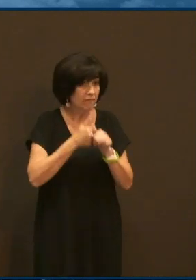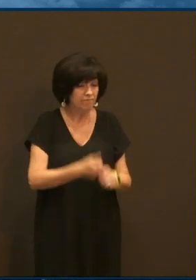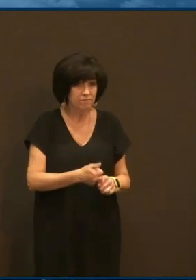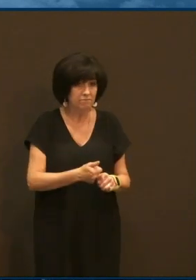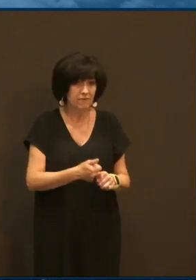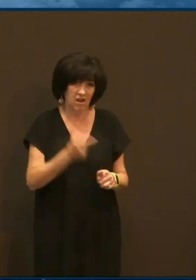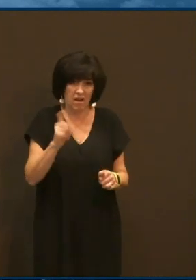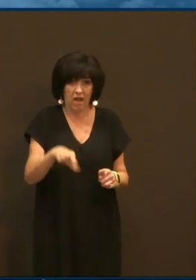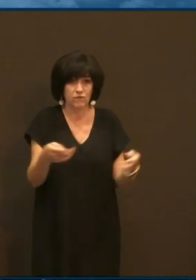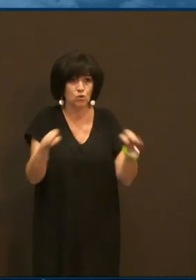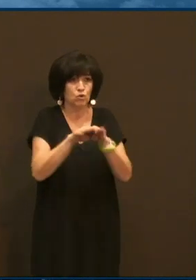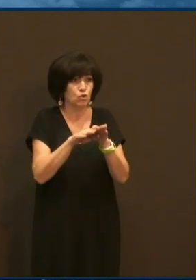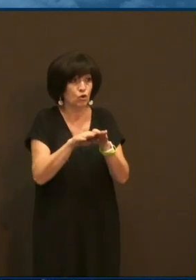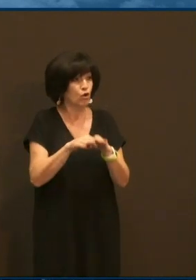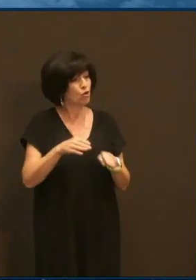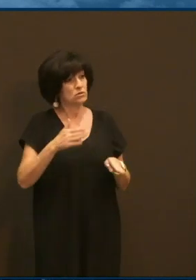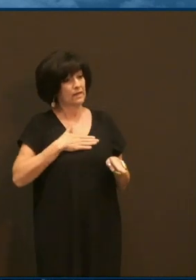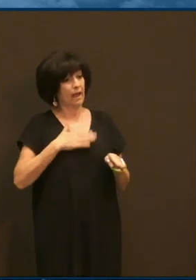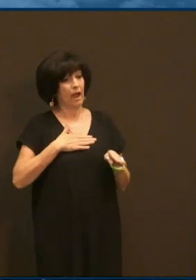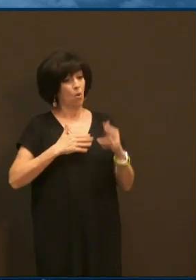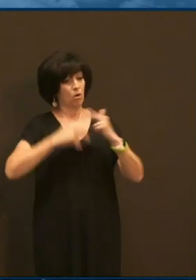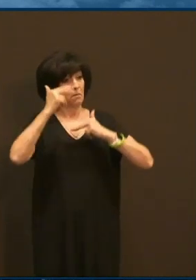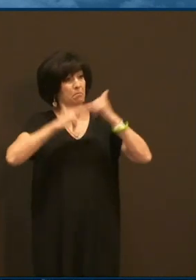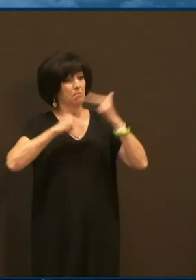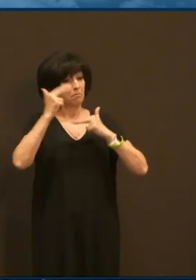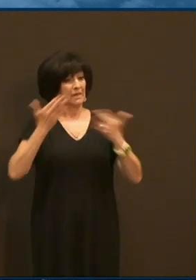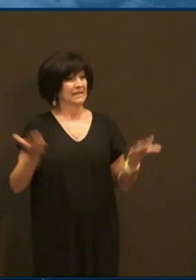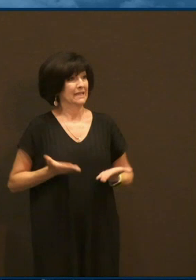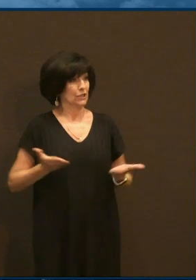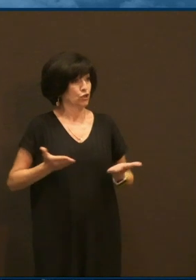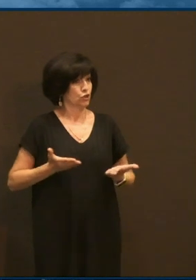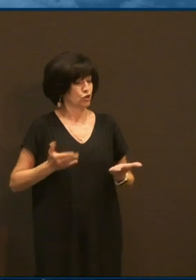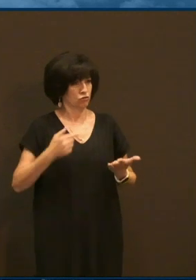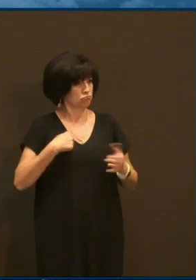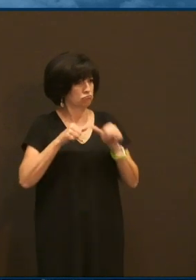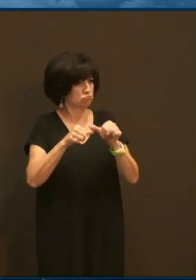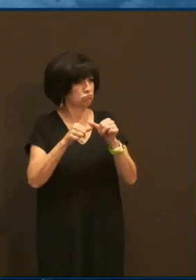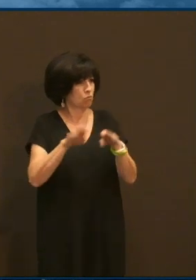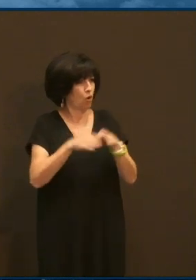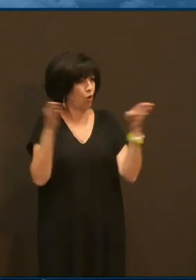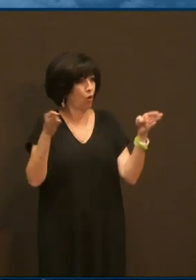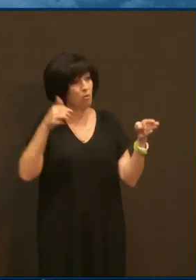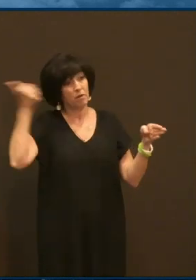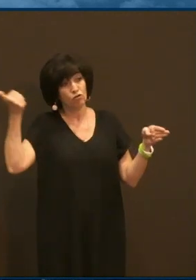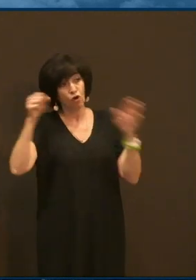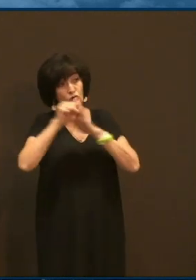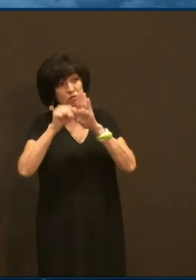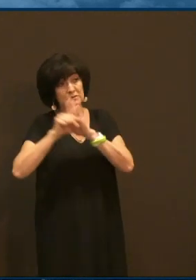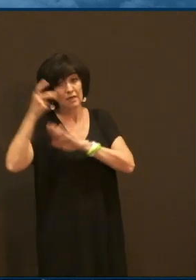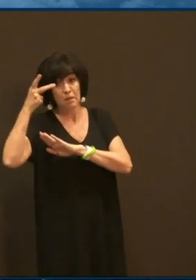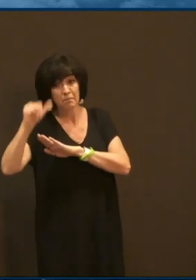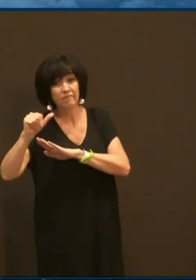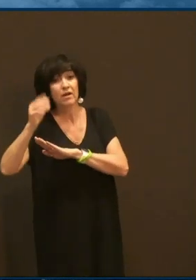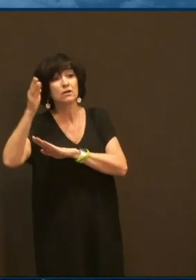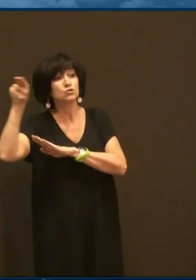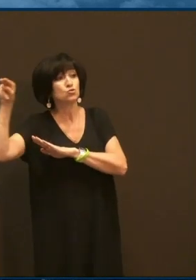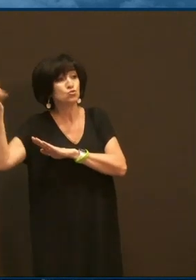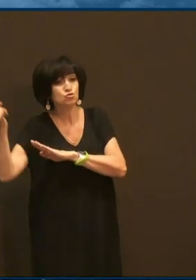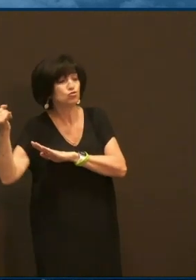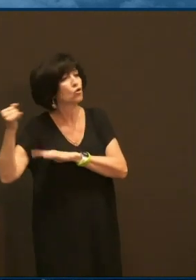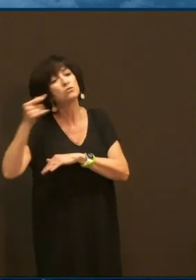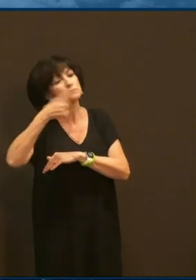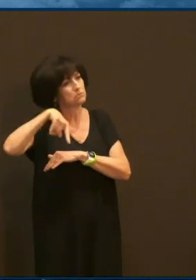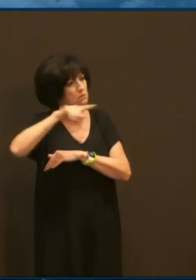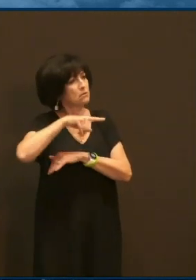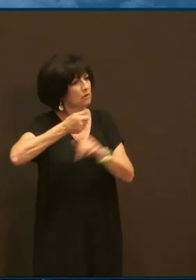construction down in Delaware, unlike what they did in Pennsylvania and New Jersey. But they policed themselves to a certain extent.